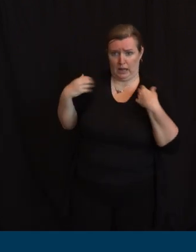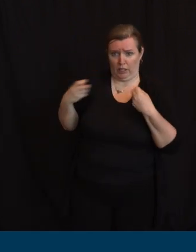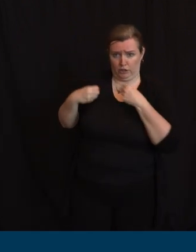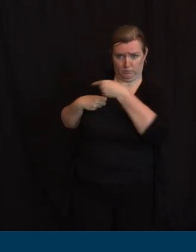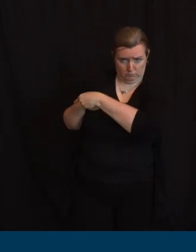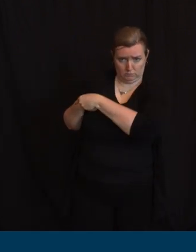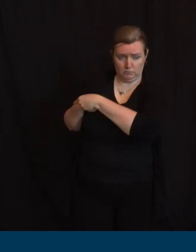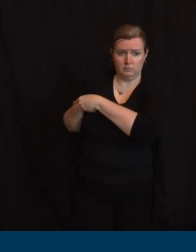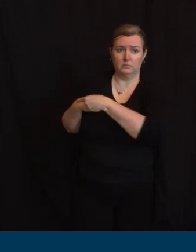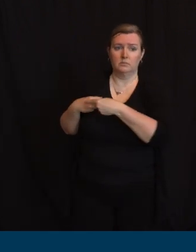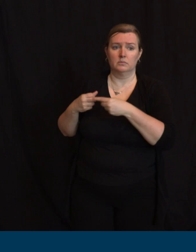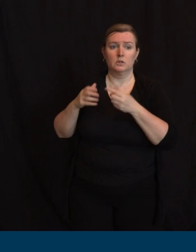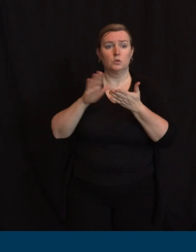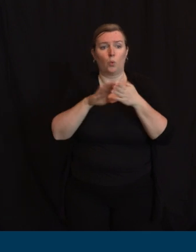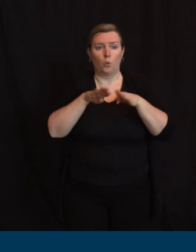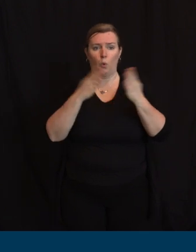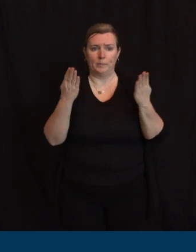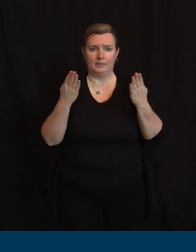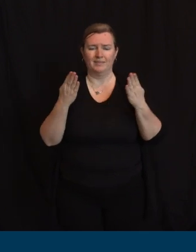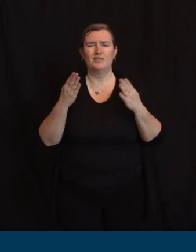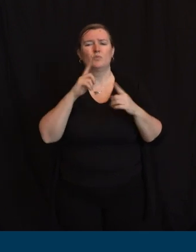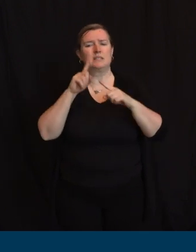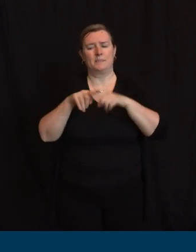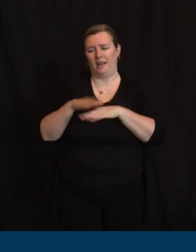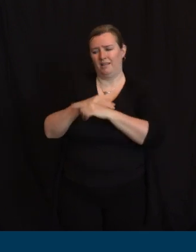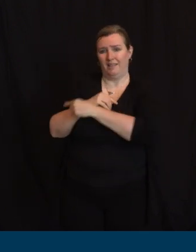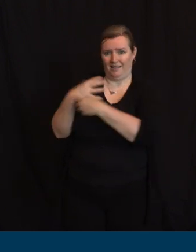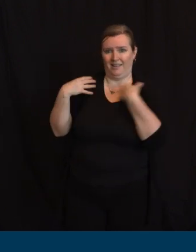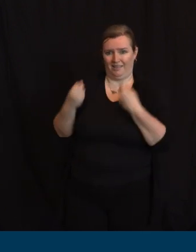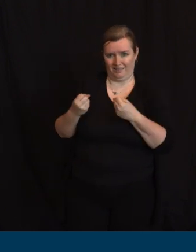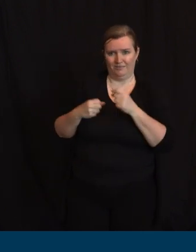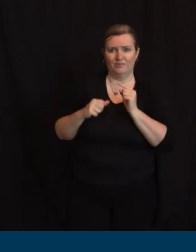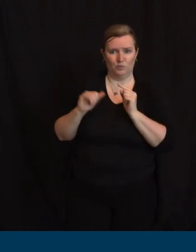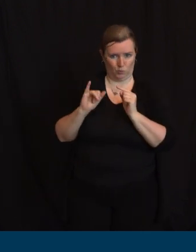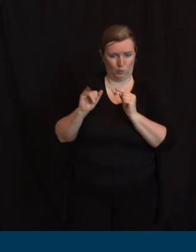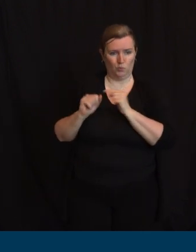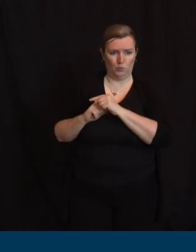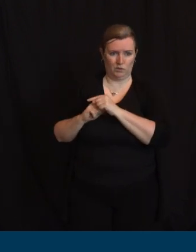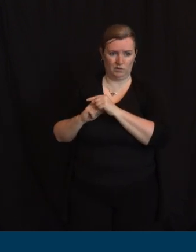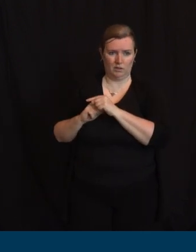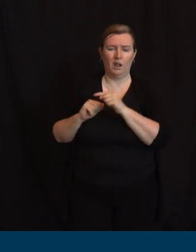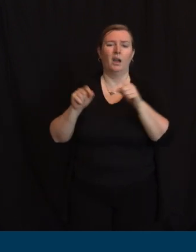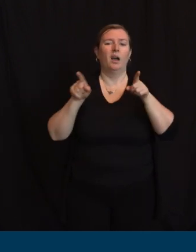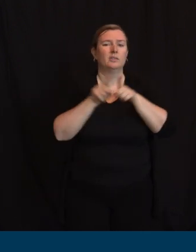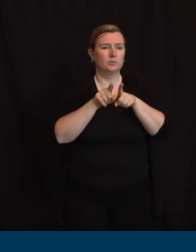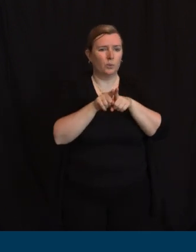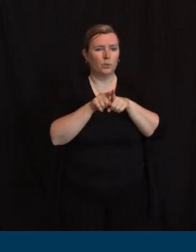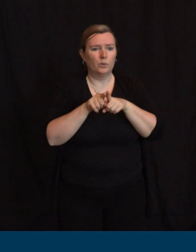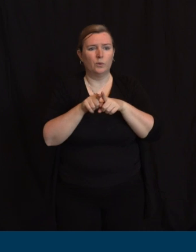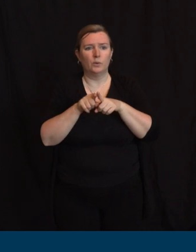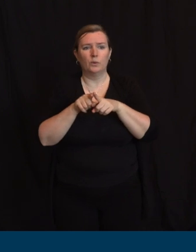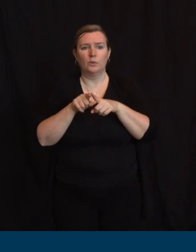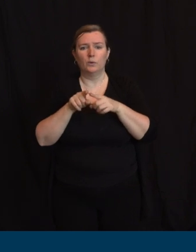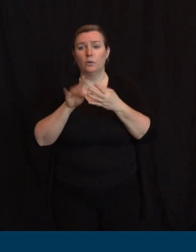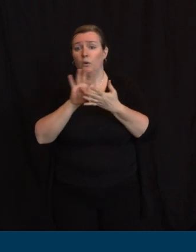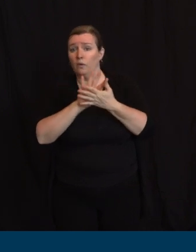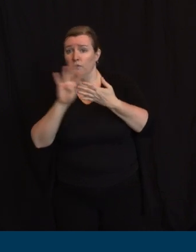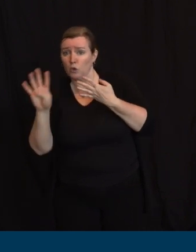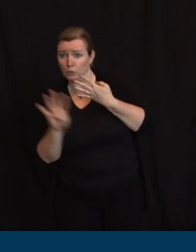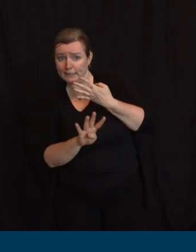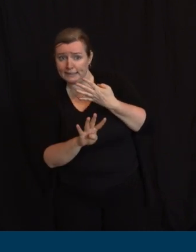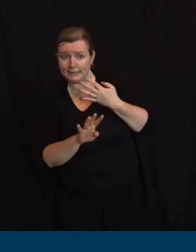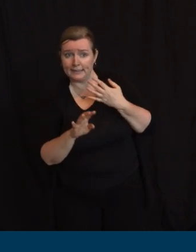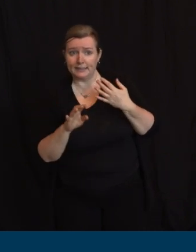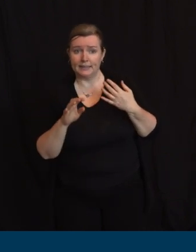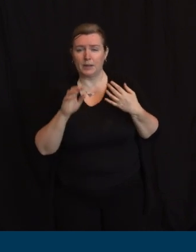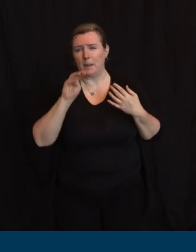most importantly. 4 weeks from tomorrow, to us, feels like we can get to a sort